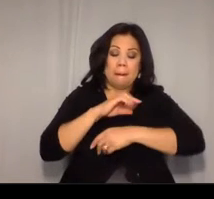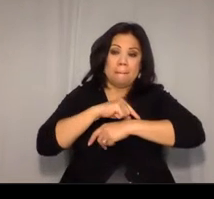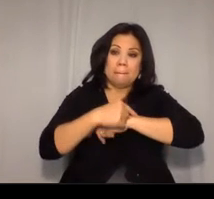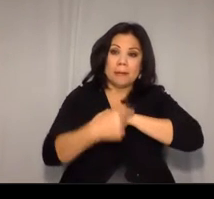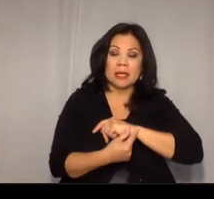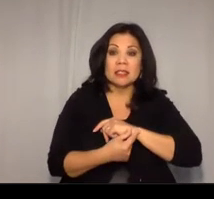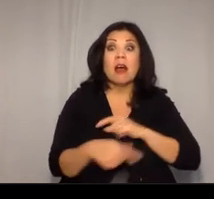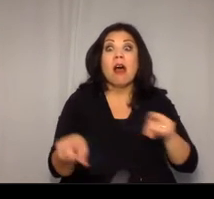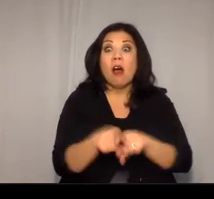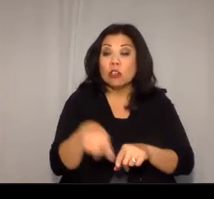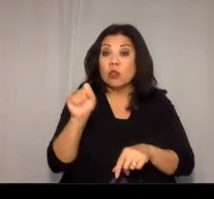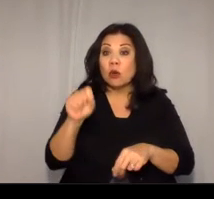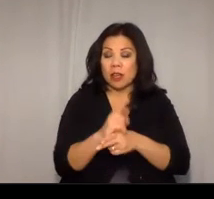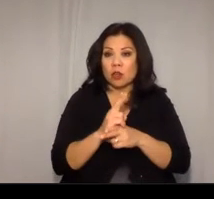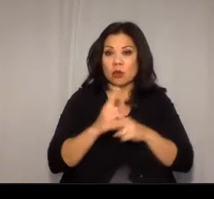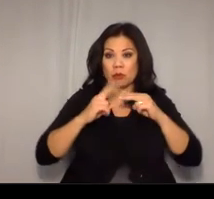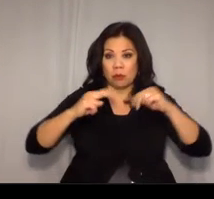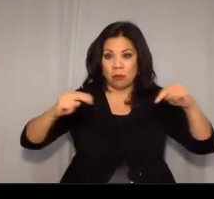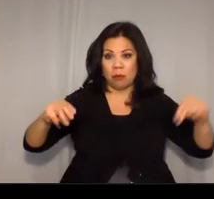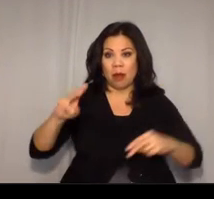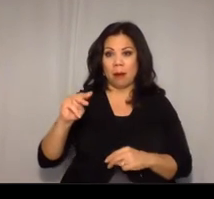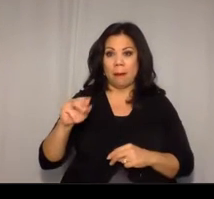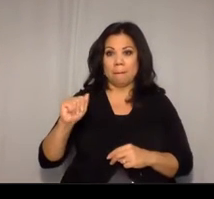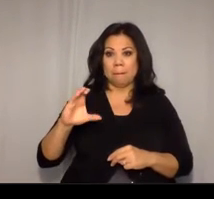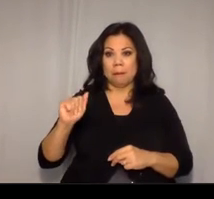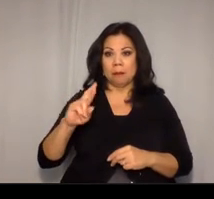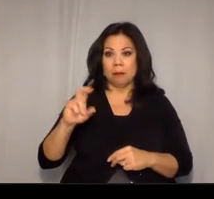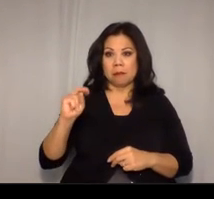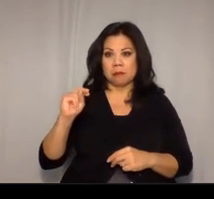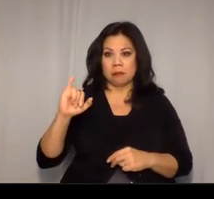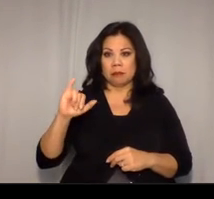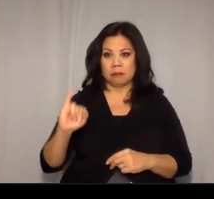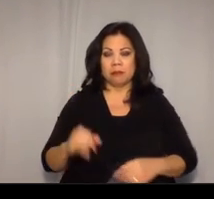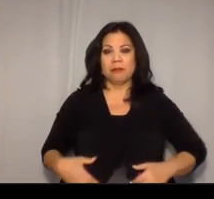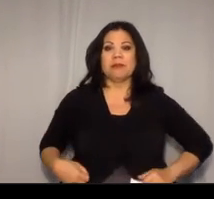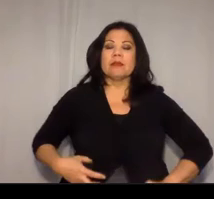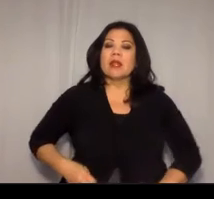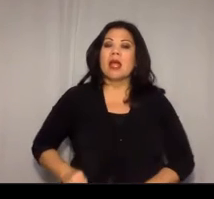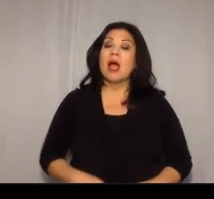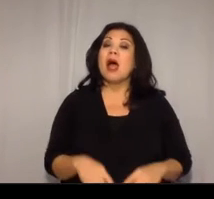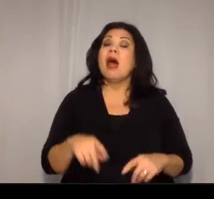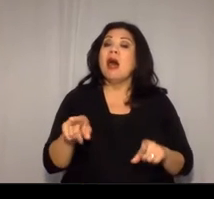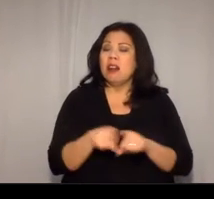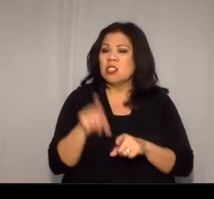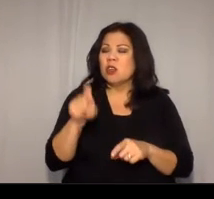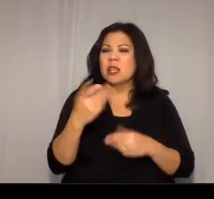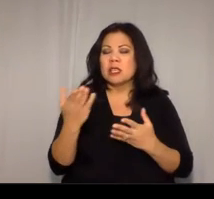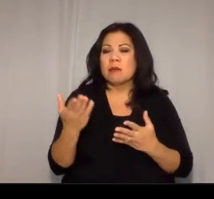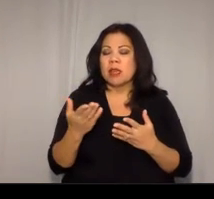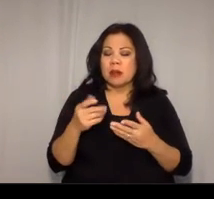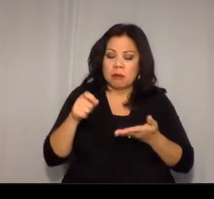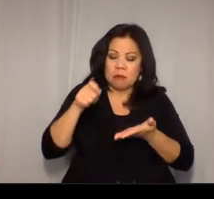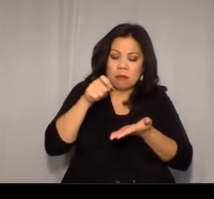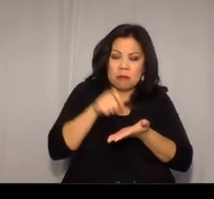that. Okay, so the last but not least thing you're going to need is something to punch a hole with. And I'm using a little